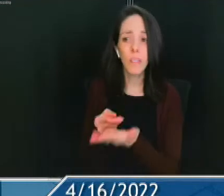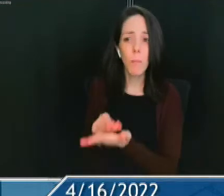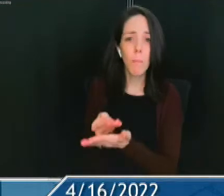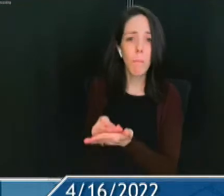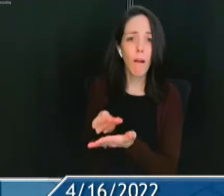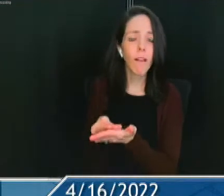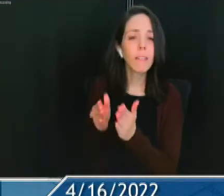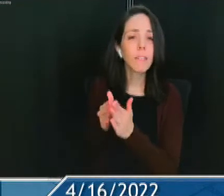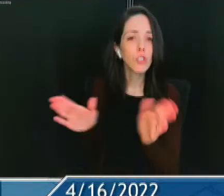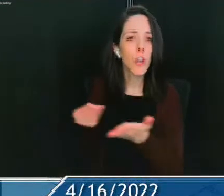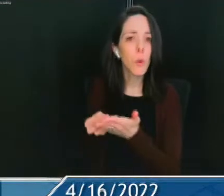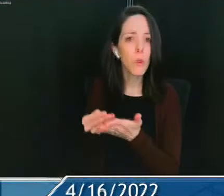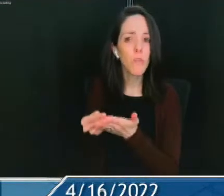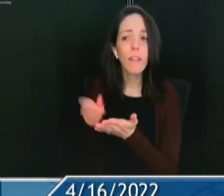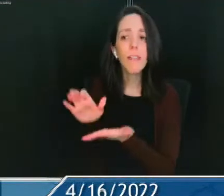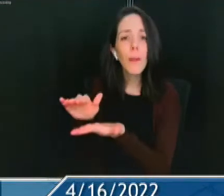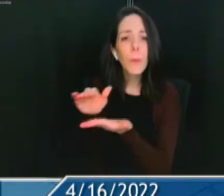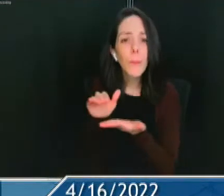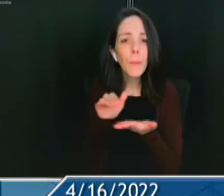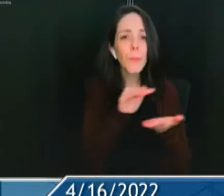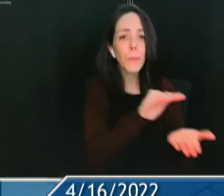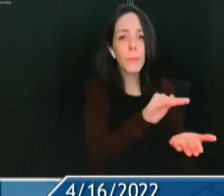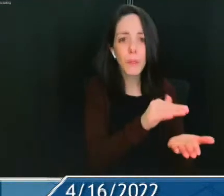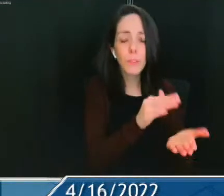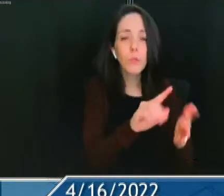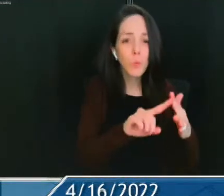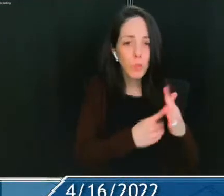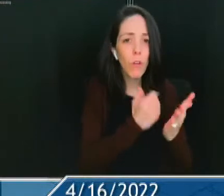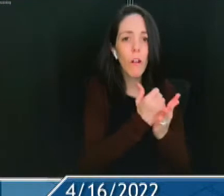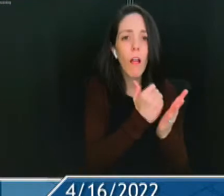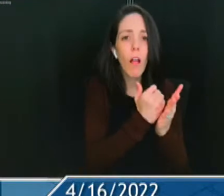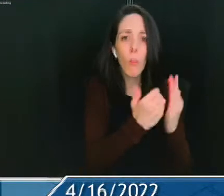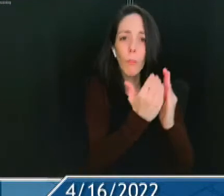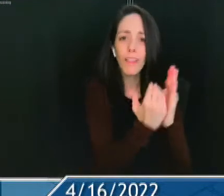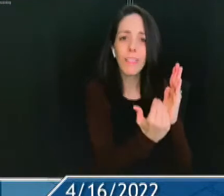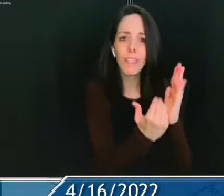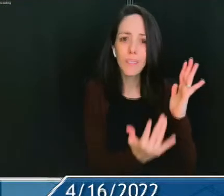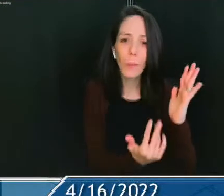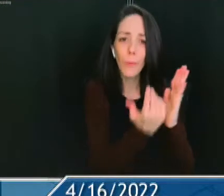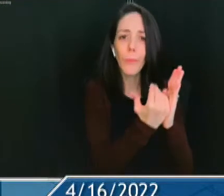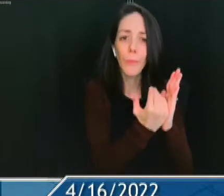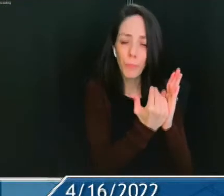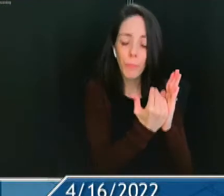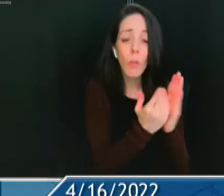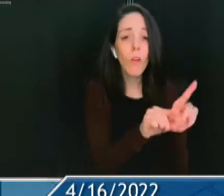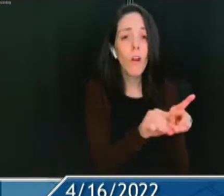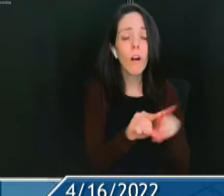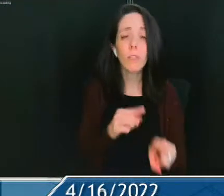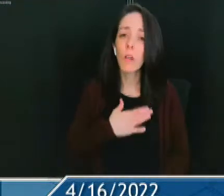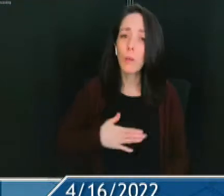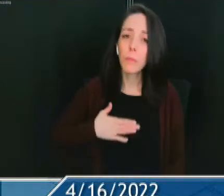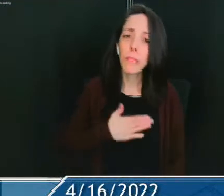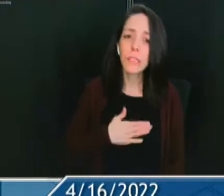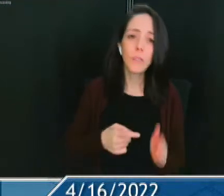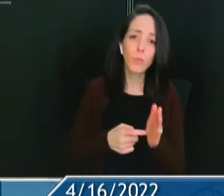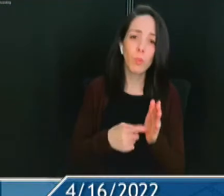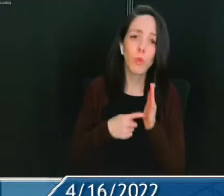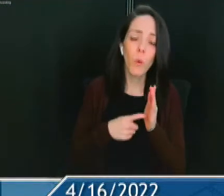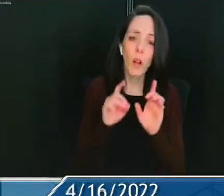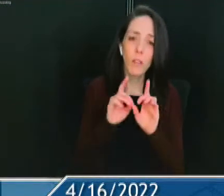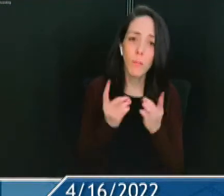general fund discretionary resources. At the same time, please require the Bureau to provide